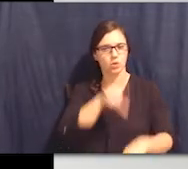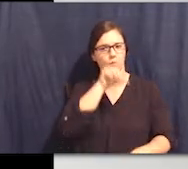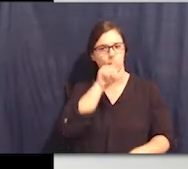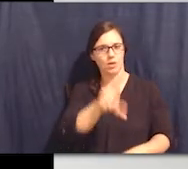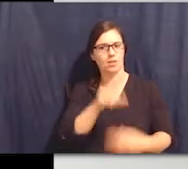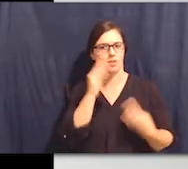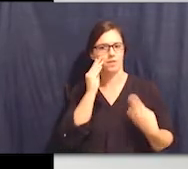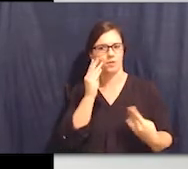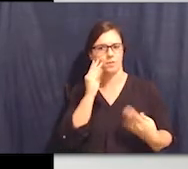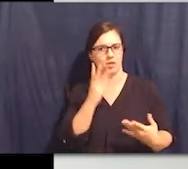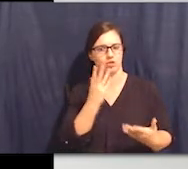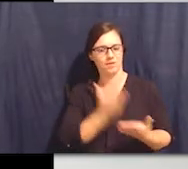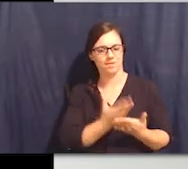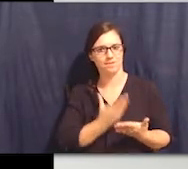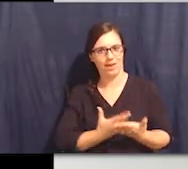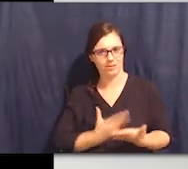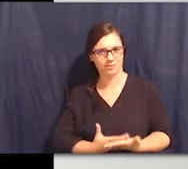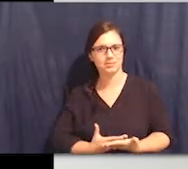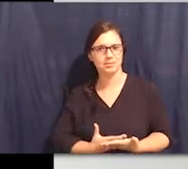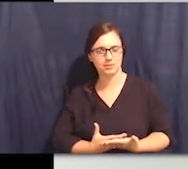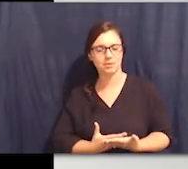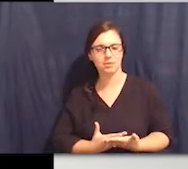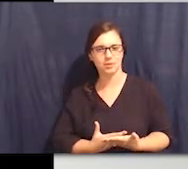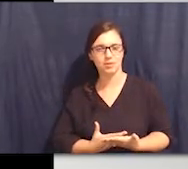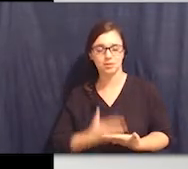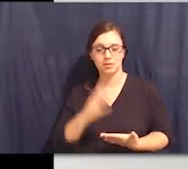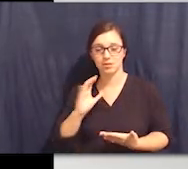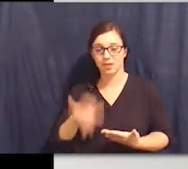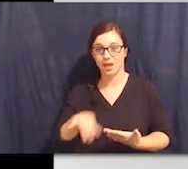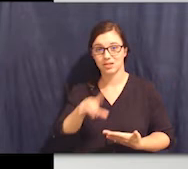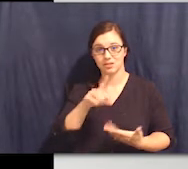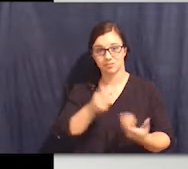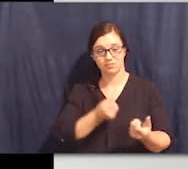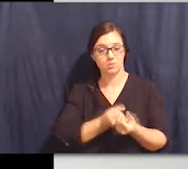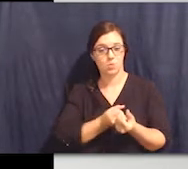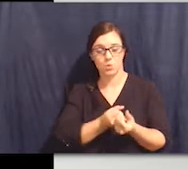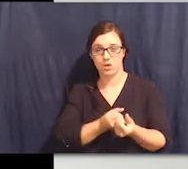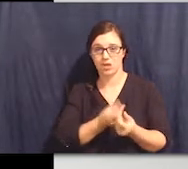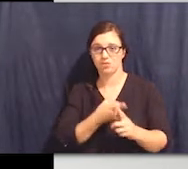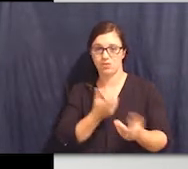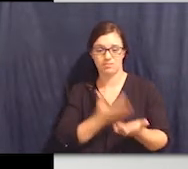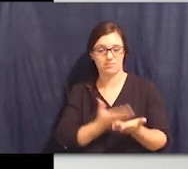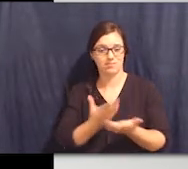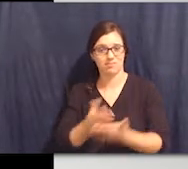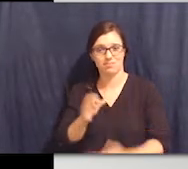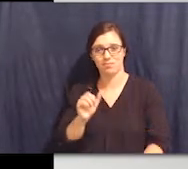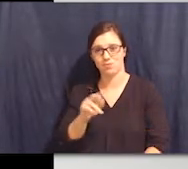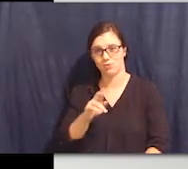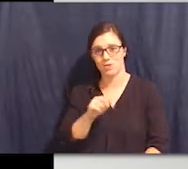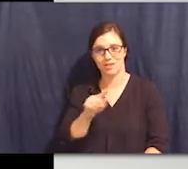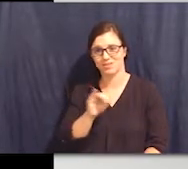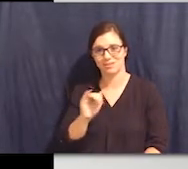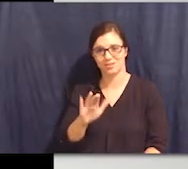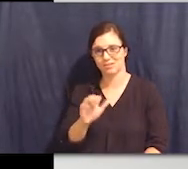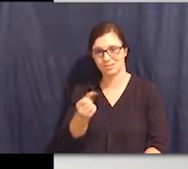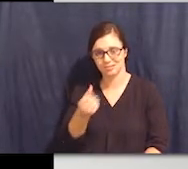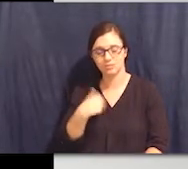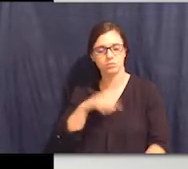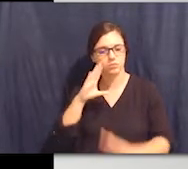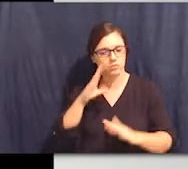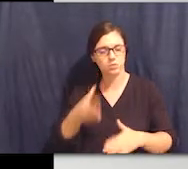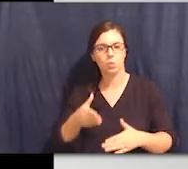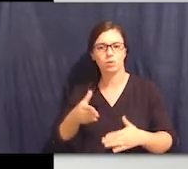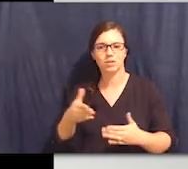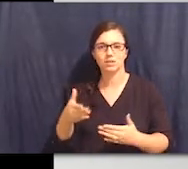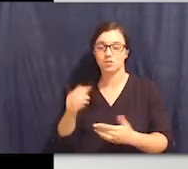real information and facts. That it's forensically supported, in other words. That we are focused on closing